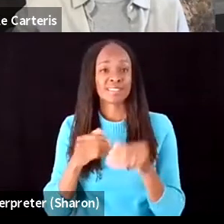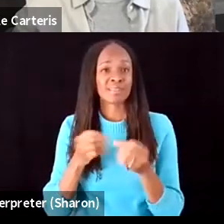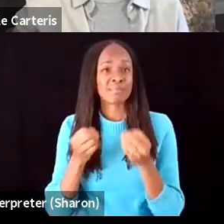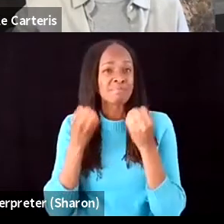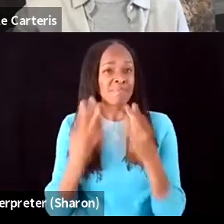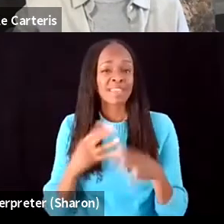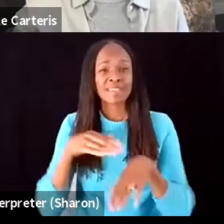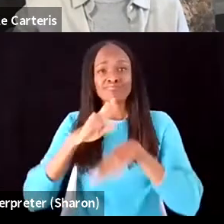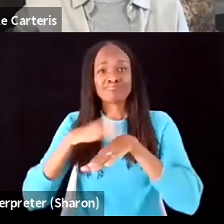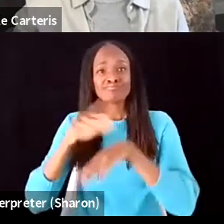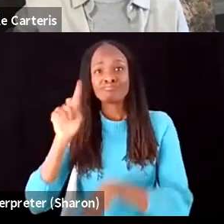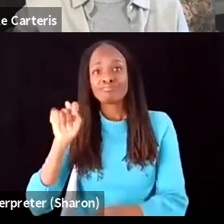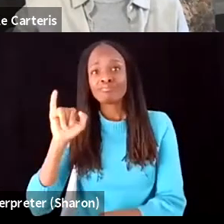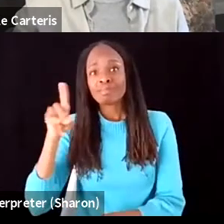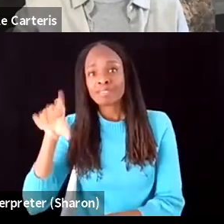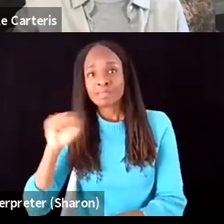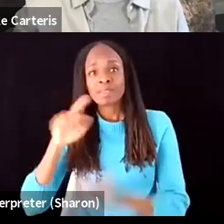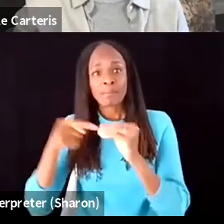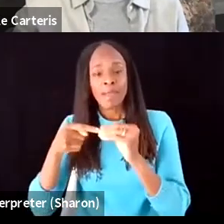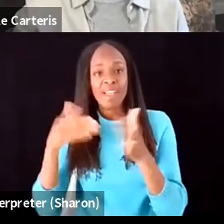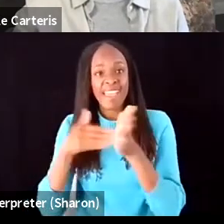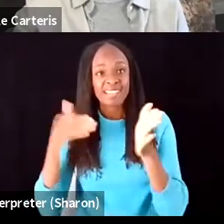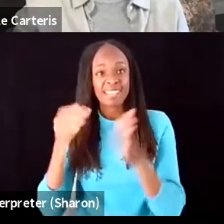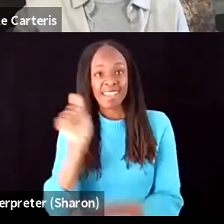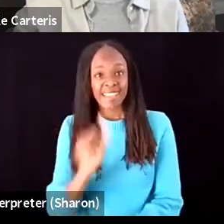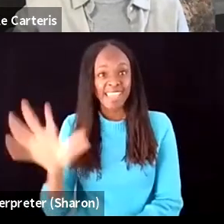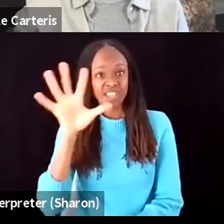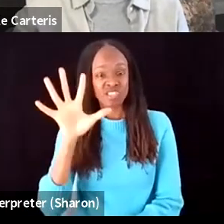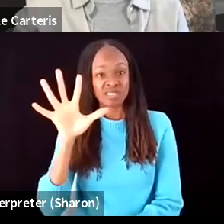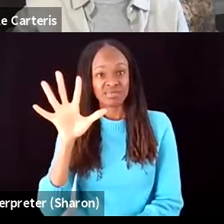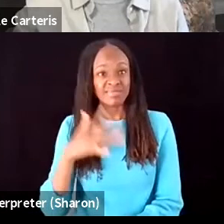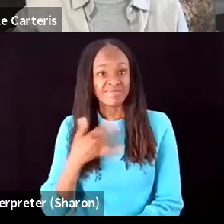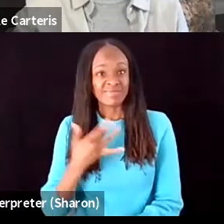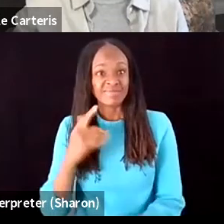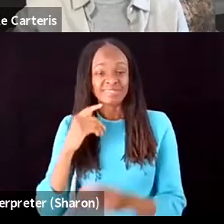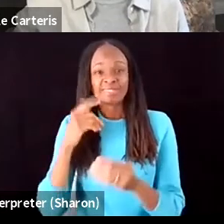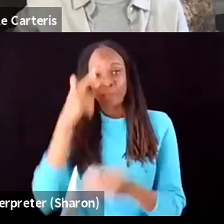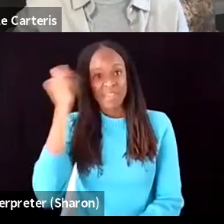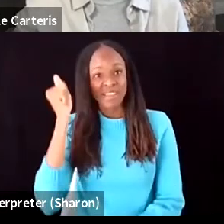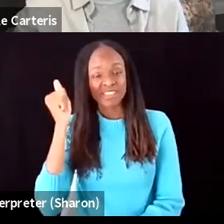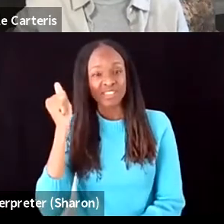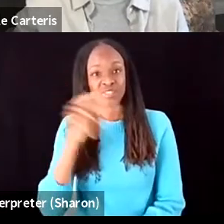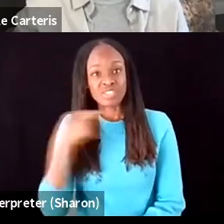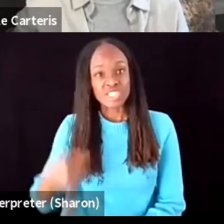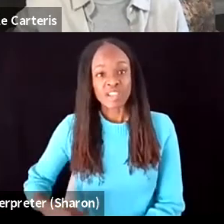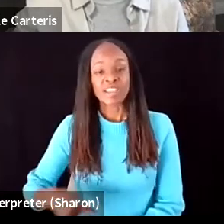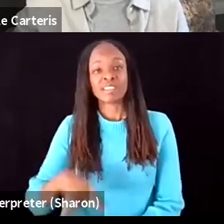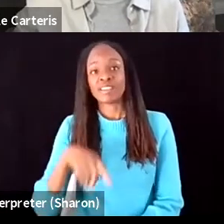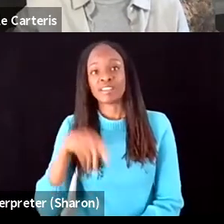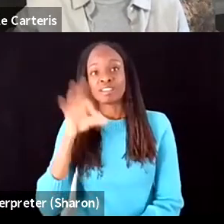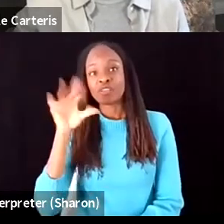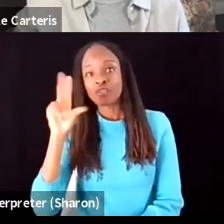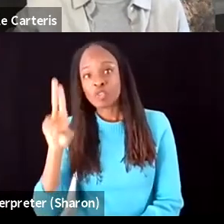about anti-Asian sentiment, given this whole China flu, Kung